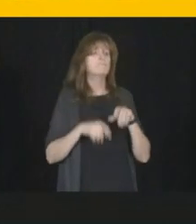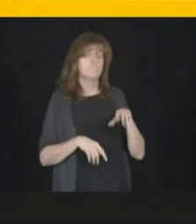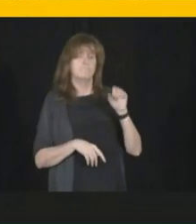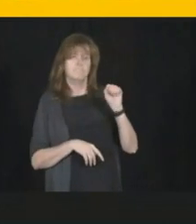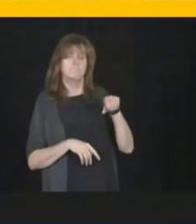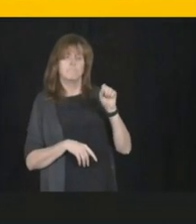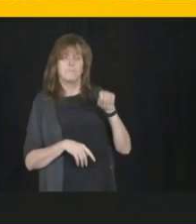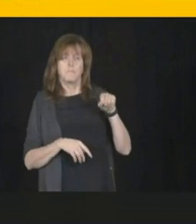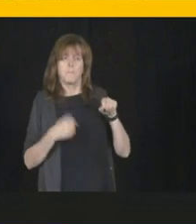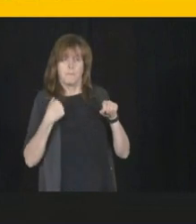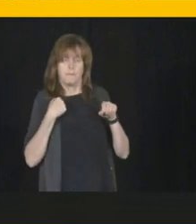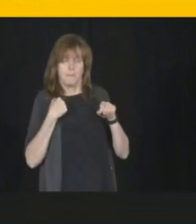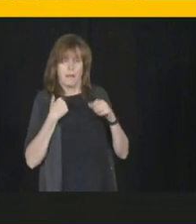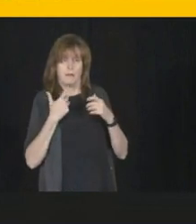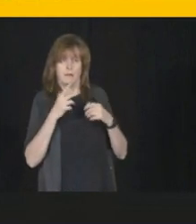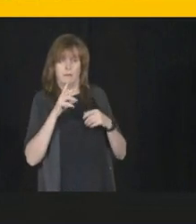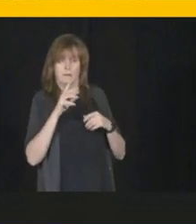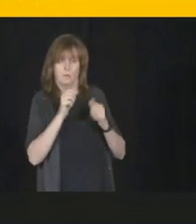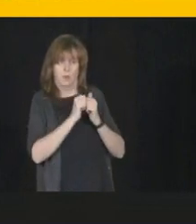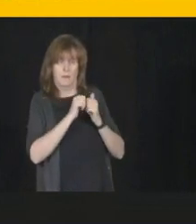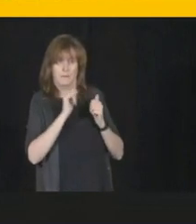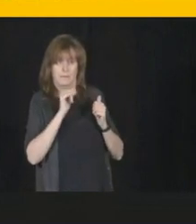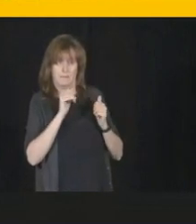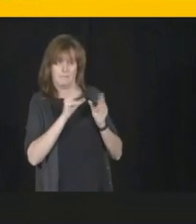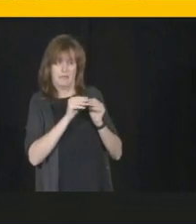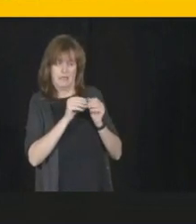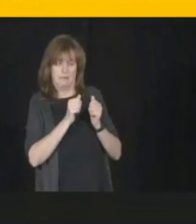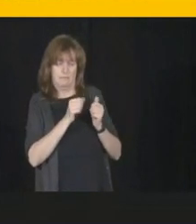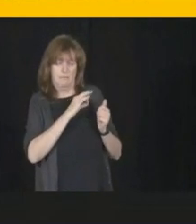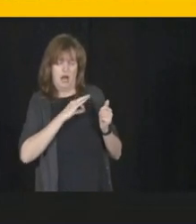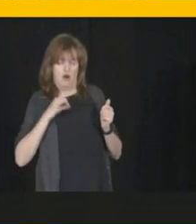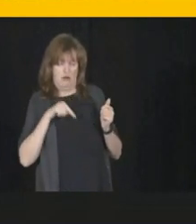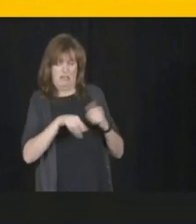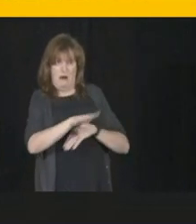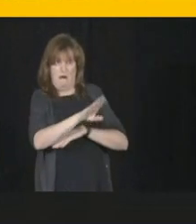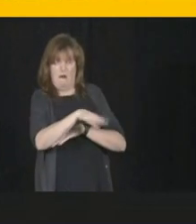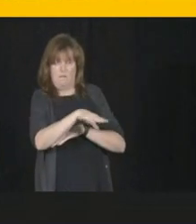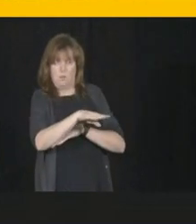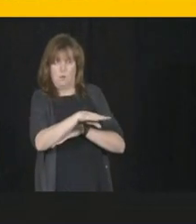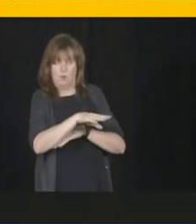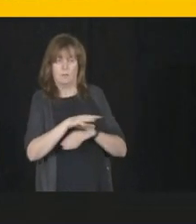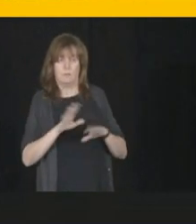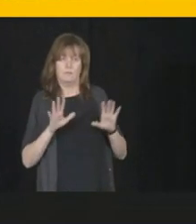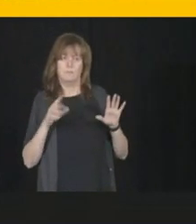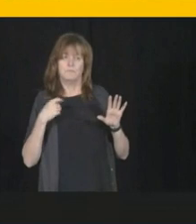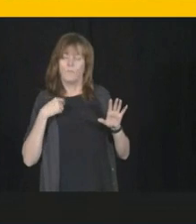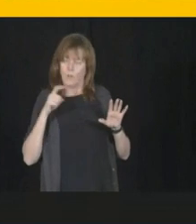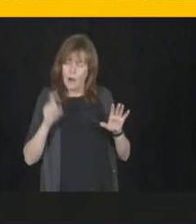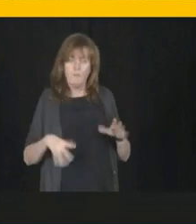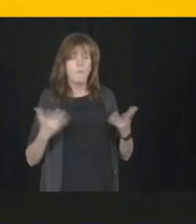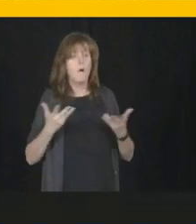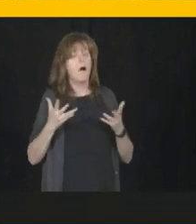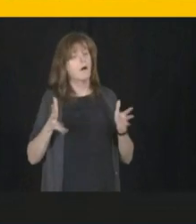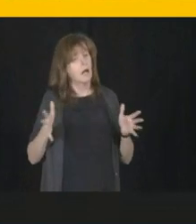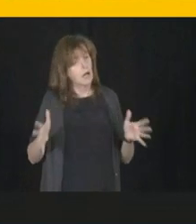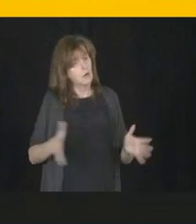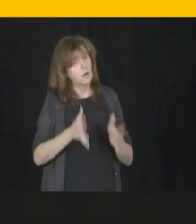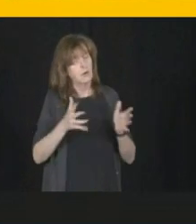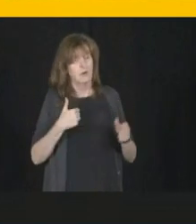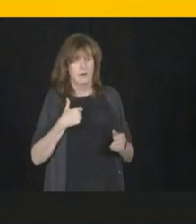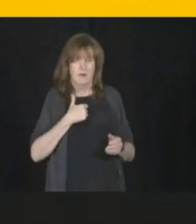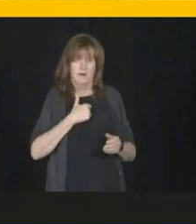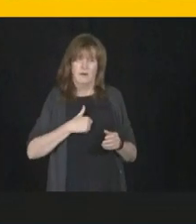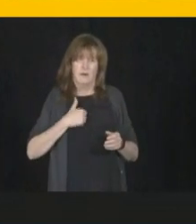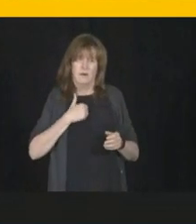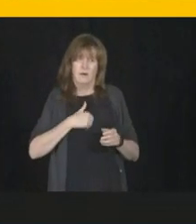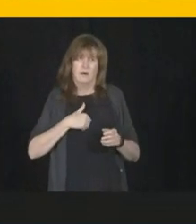I think it's critical that you do that, but the police 14.5 million people would be very, very difficult. We just don't have the manpower